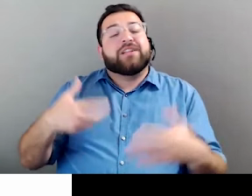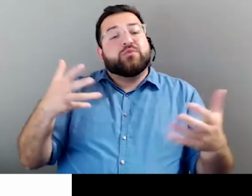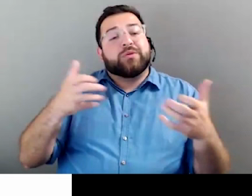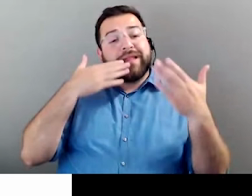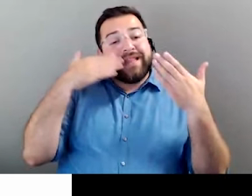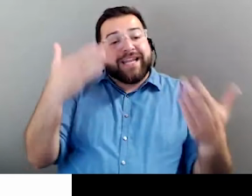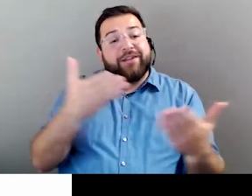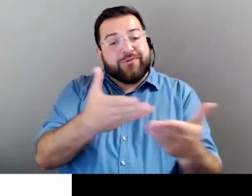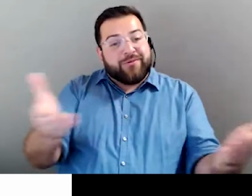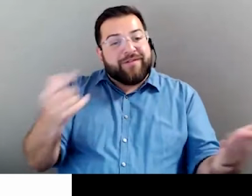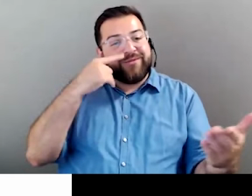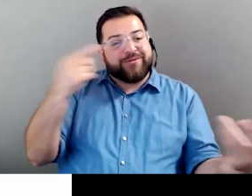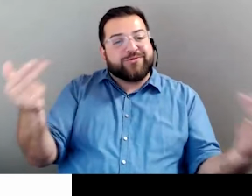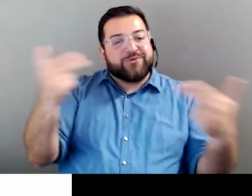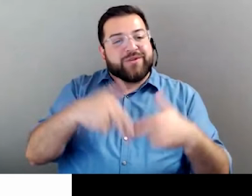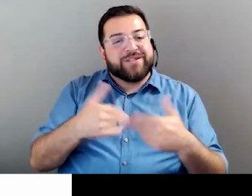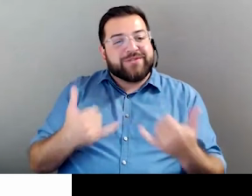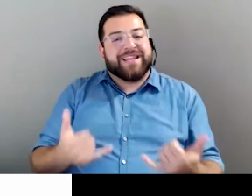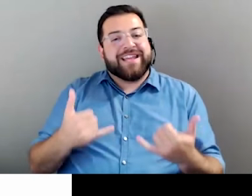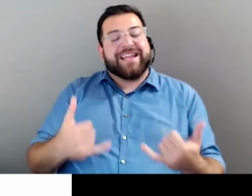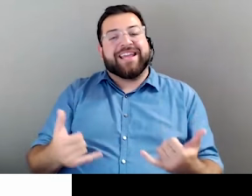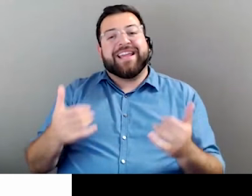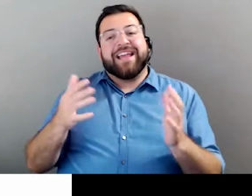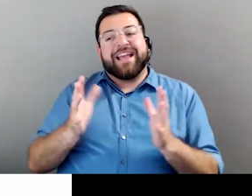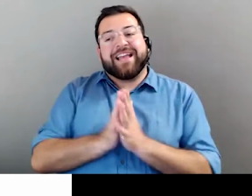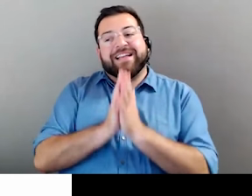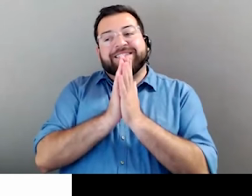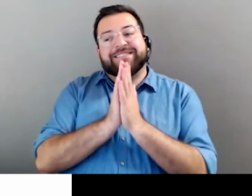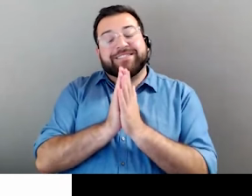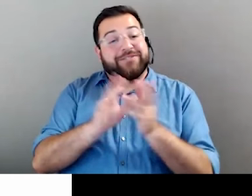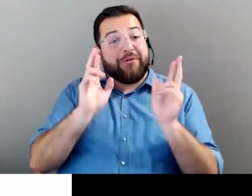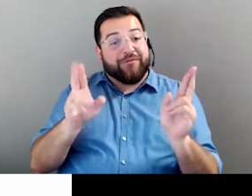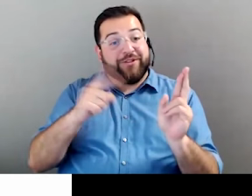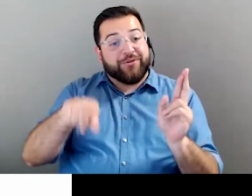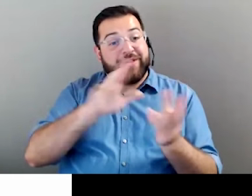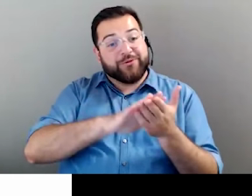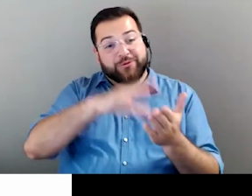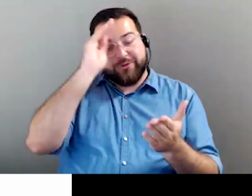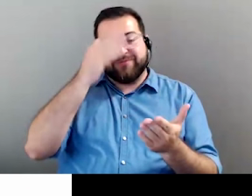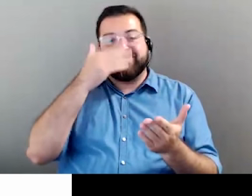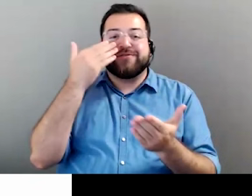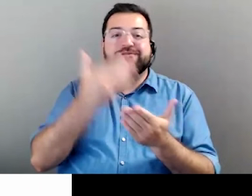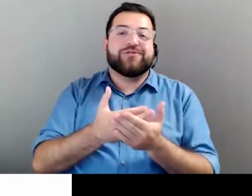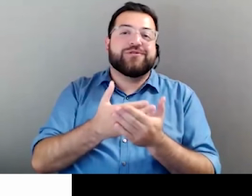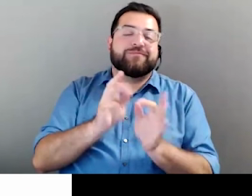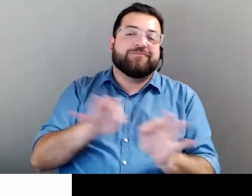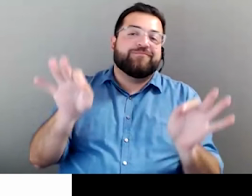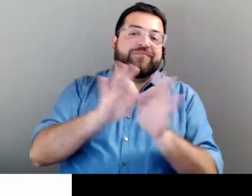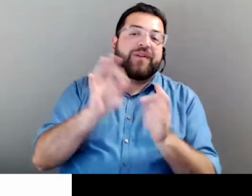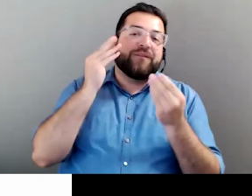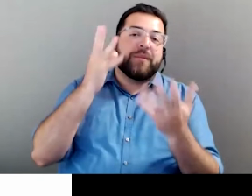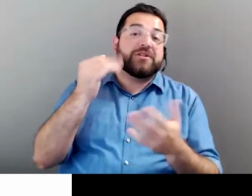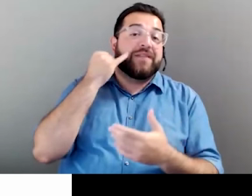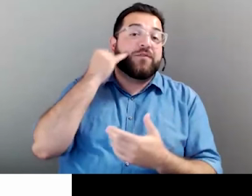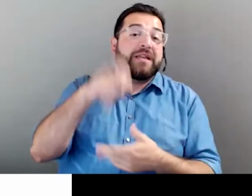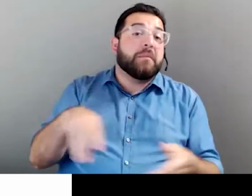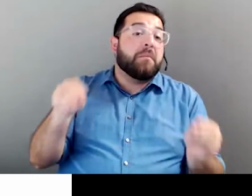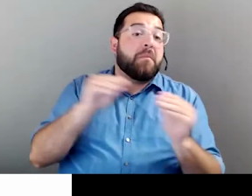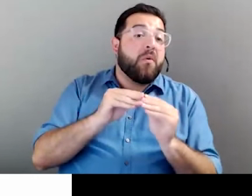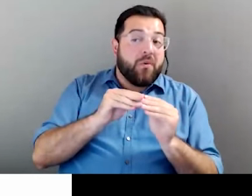for joining us today. And hopefully you got some good valuable information. And if you need more